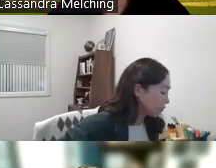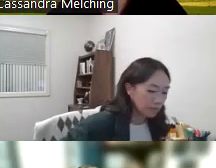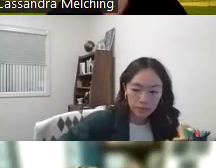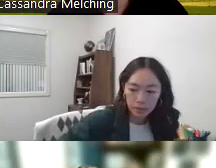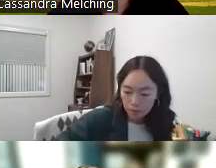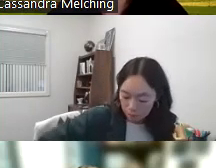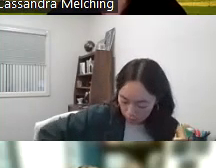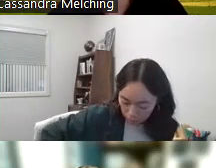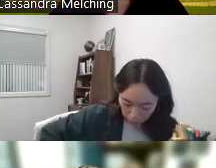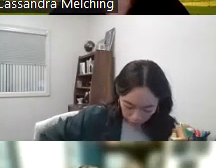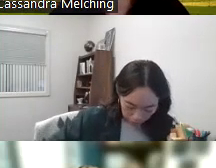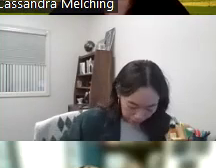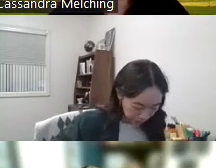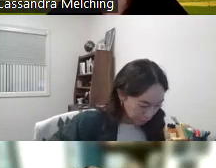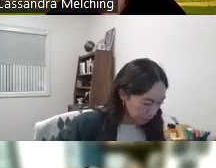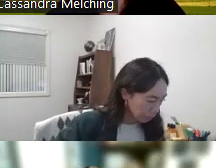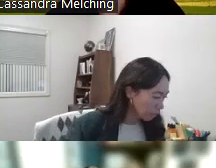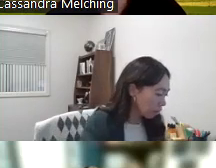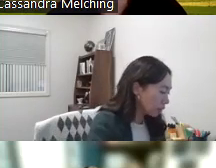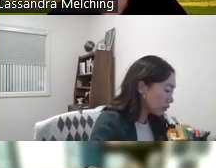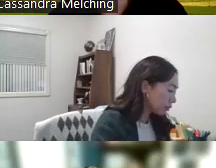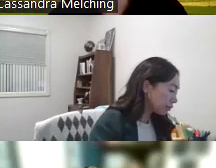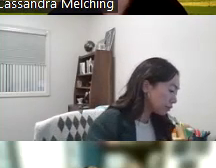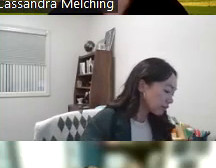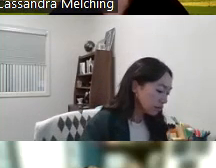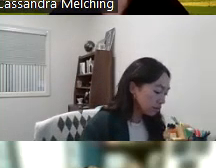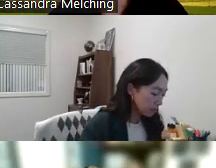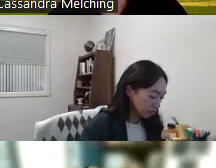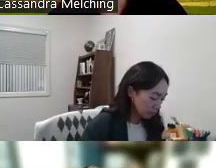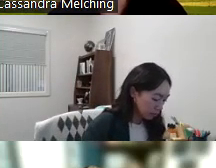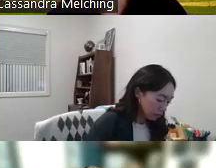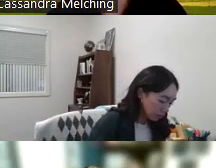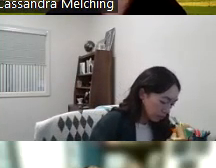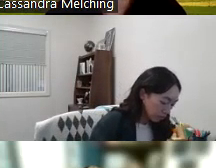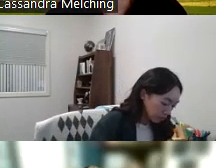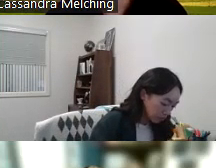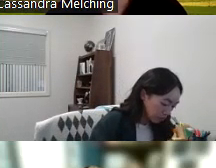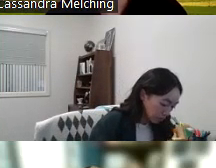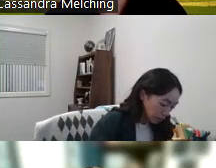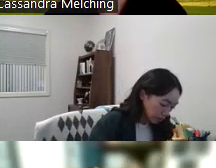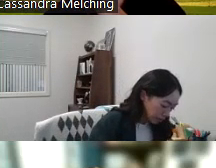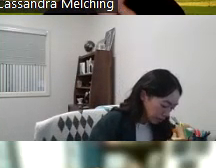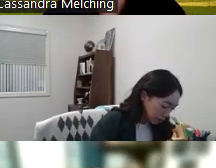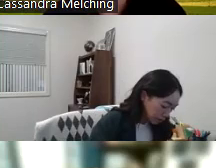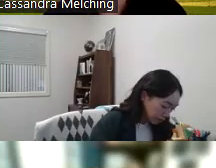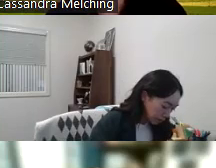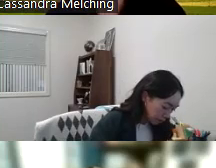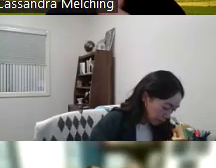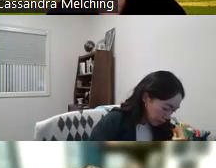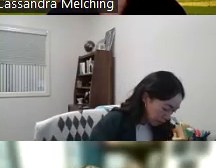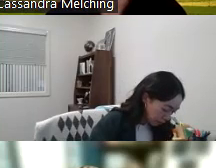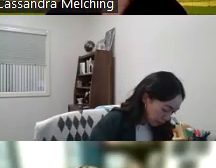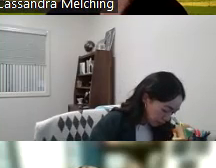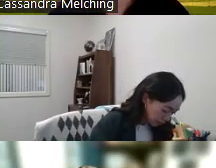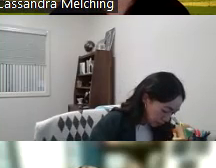boundary. We've had the opportunity to visit Stockton Unified Schools. We had 5 of them that we